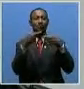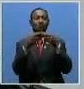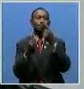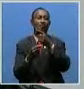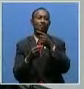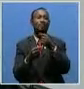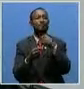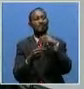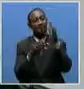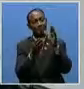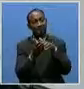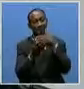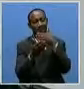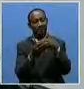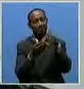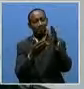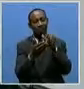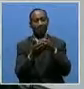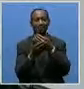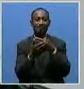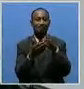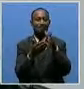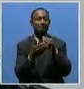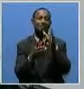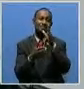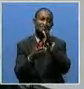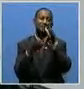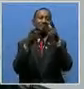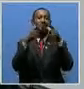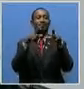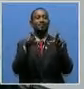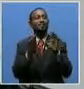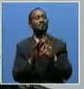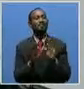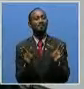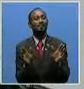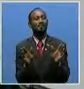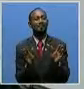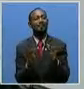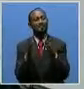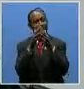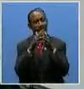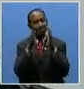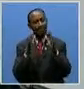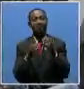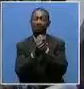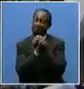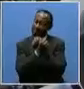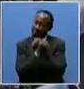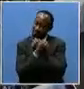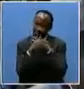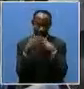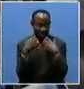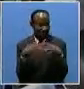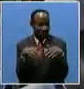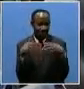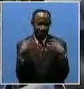I just sang my lovely song in my mother's tongue. Oh, yes. And the Americans loved it.